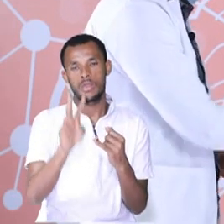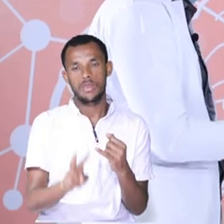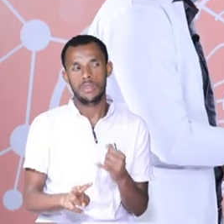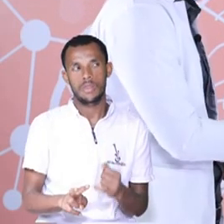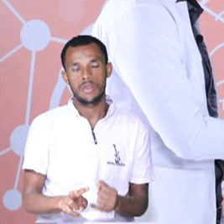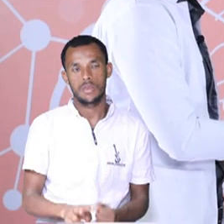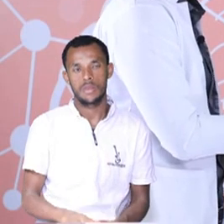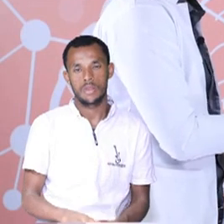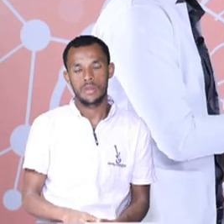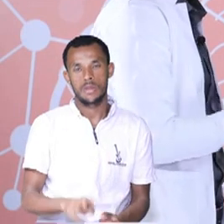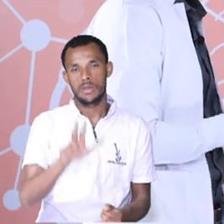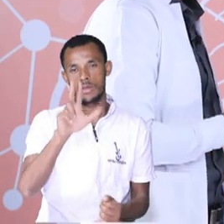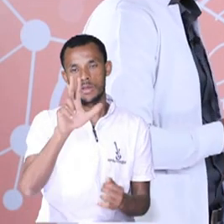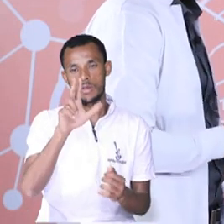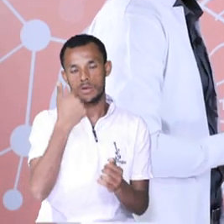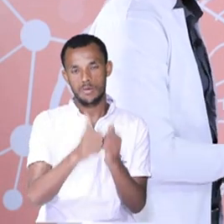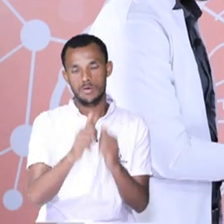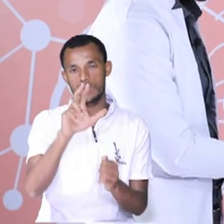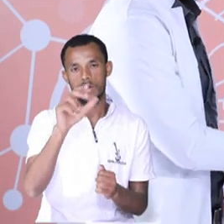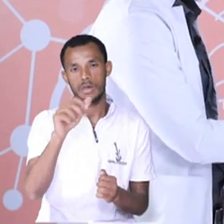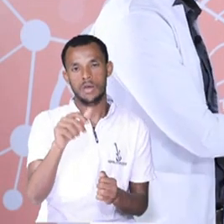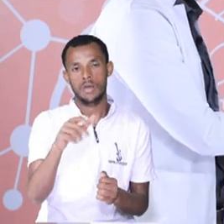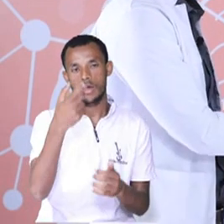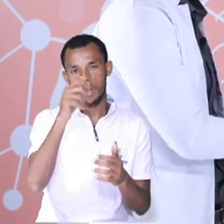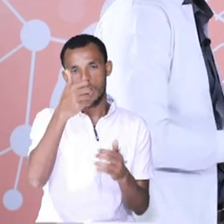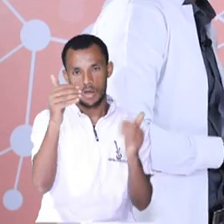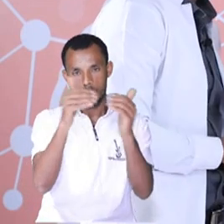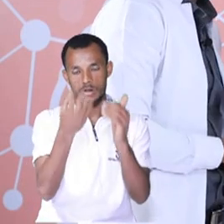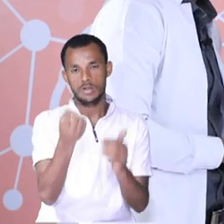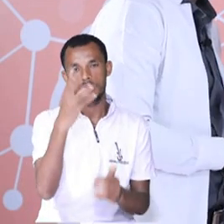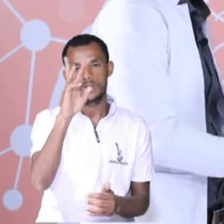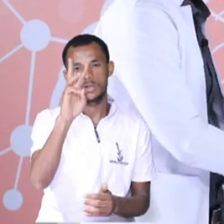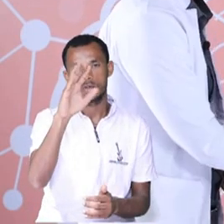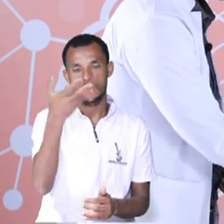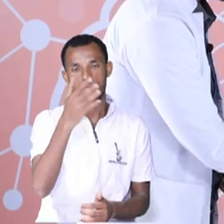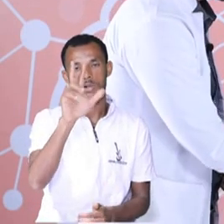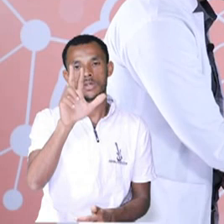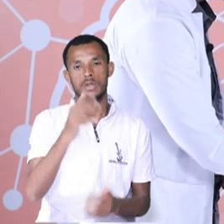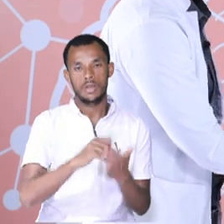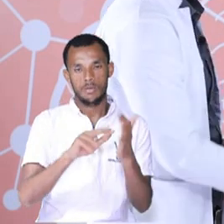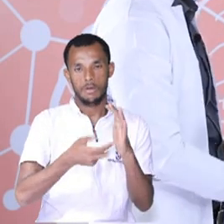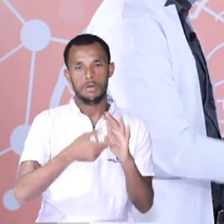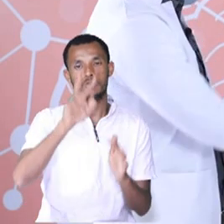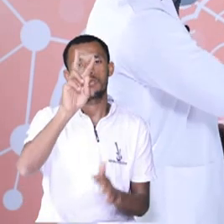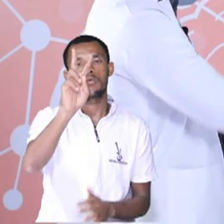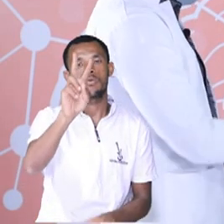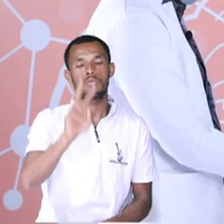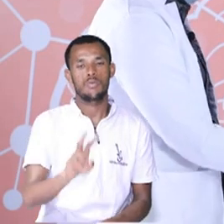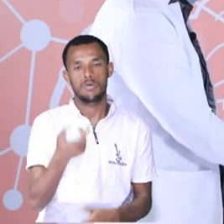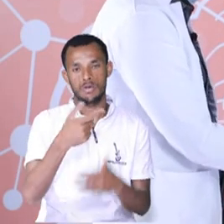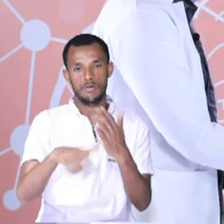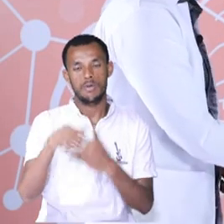divided by 3. So 3 is cancelled by 3. Then the value of a is equal to 6 over 3. That is 2. Therefore,